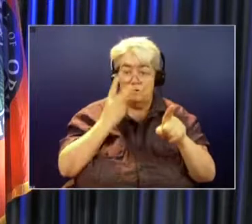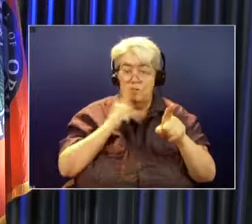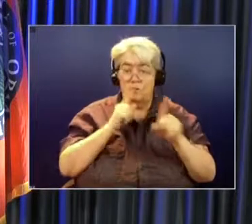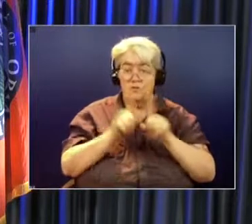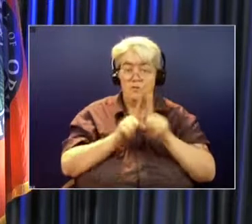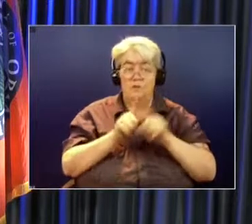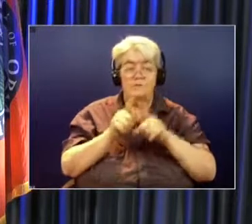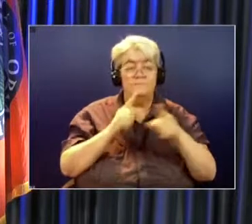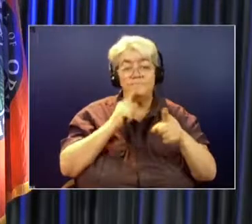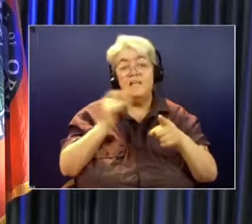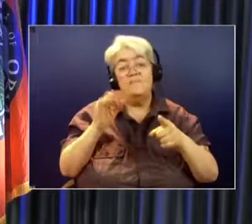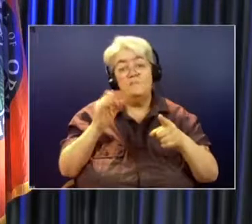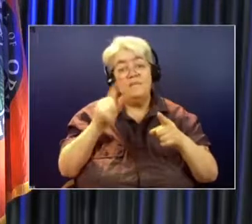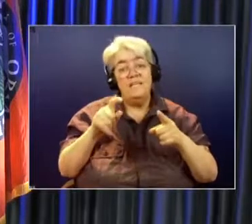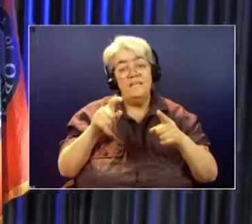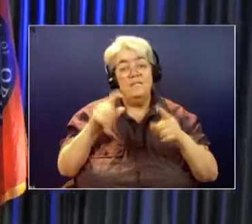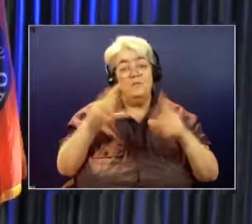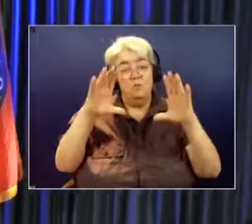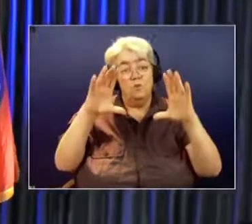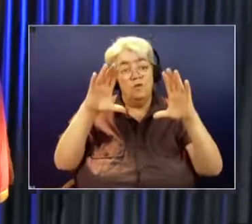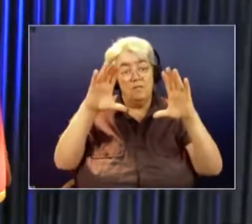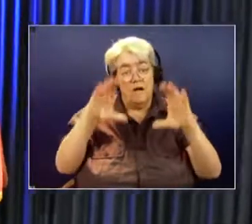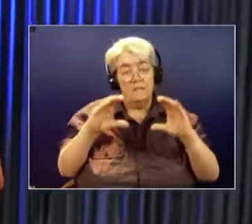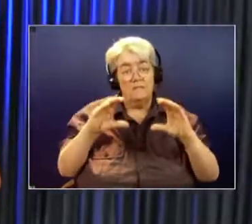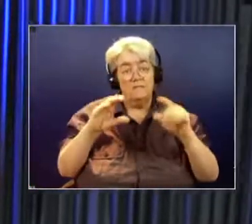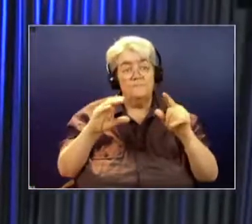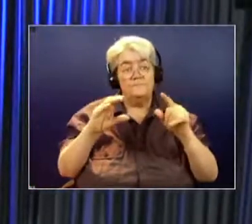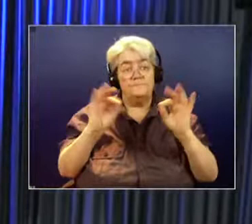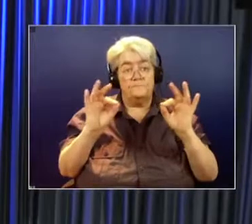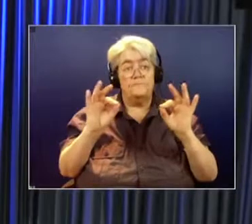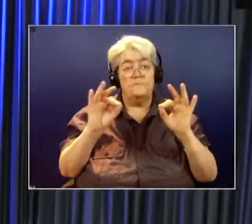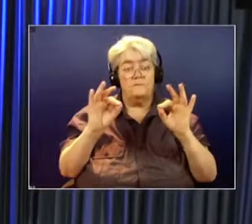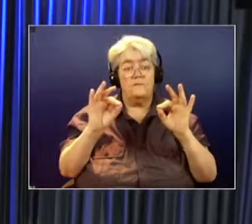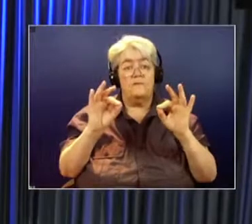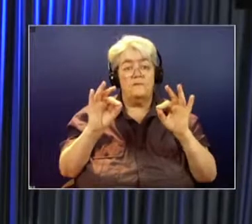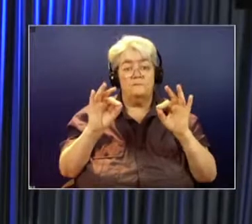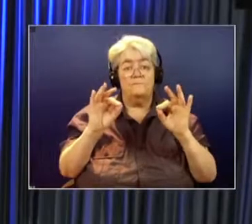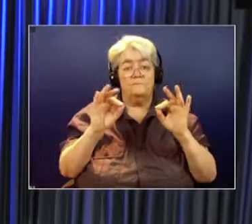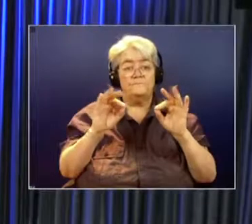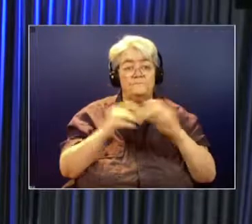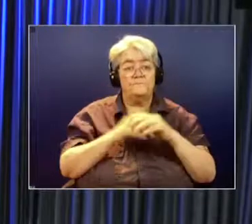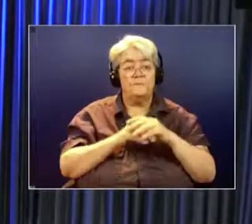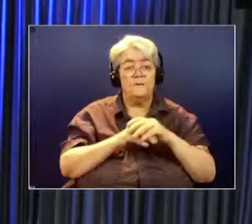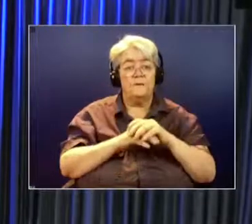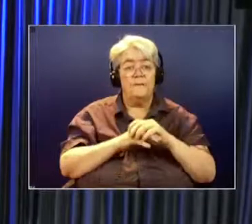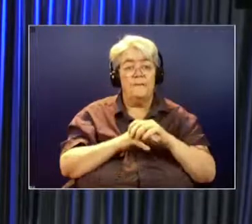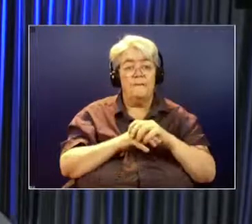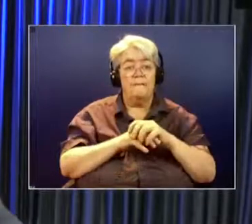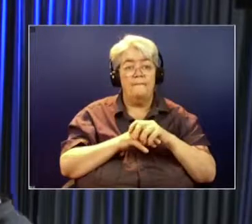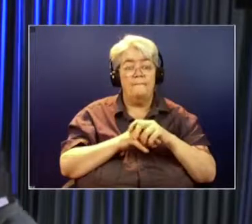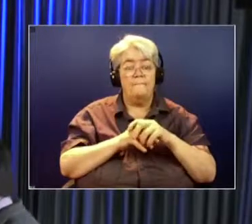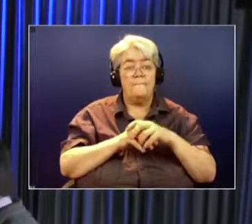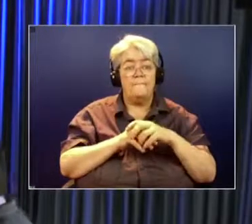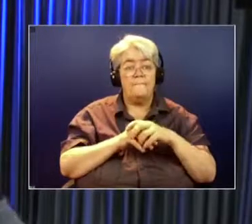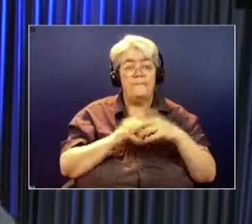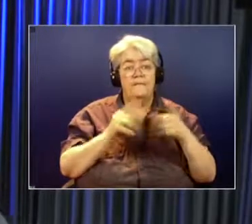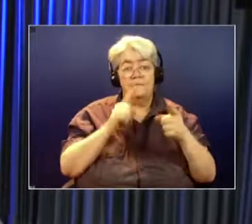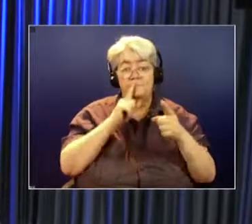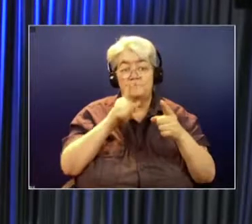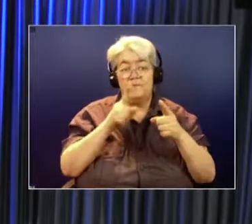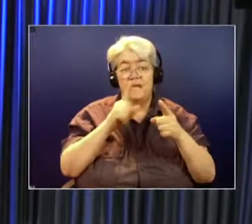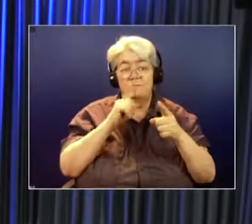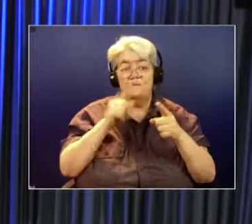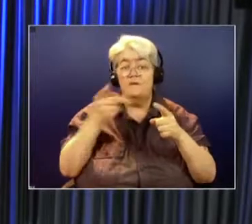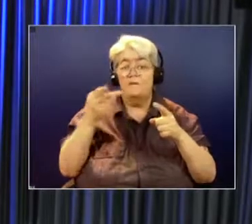And if we need to cut down, the other thing, Anna Sophie, we were talking about with Bruce a little earlier when you were out, is actually having maybe Public Works